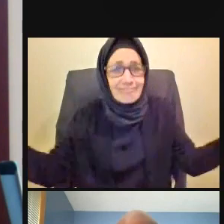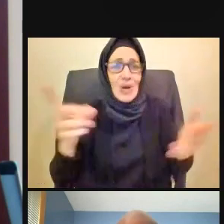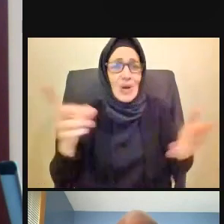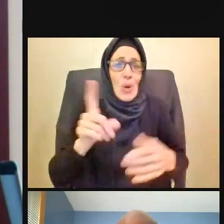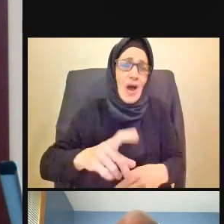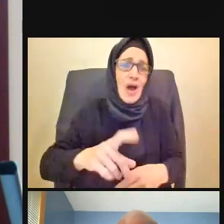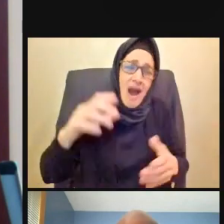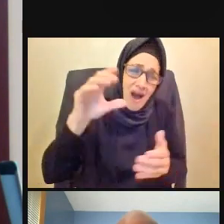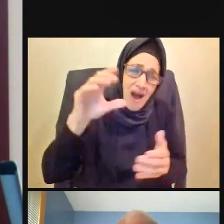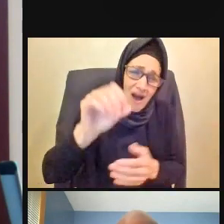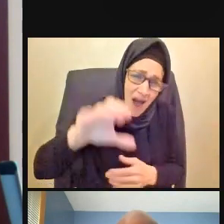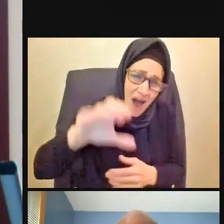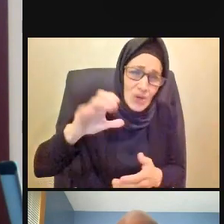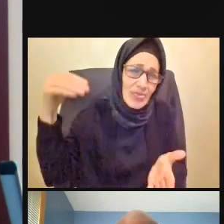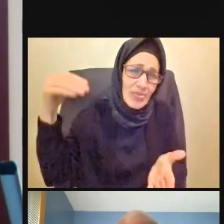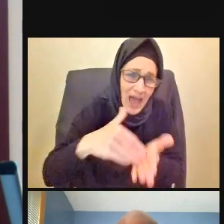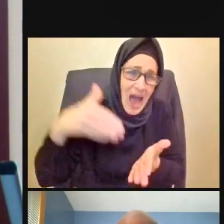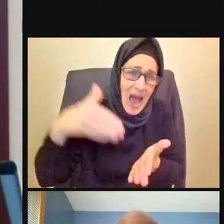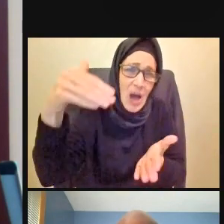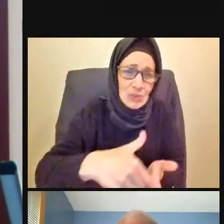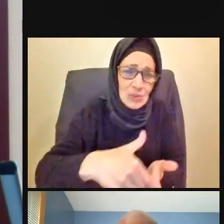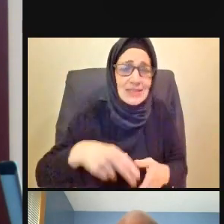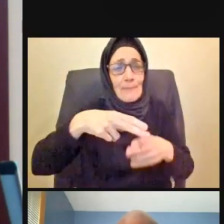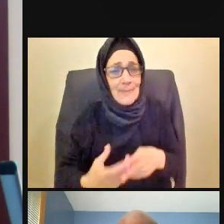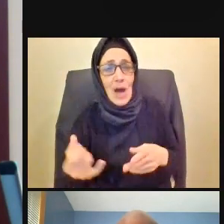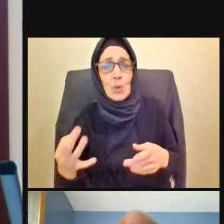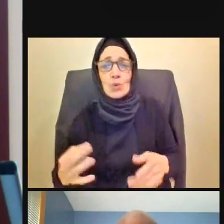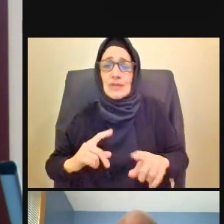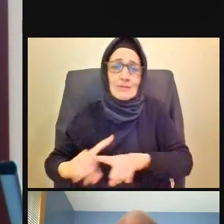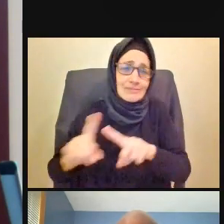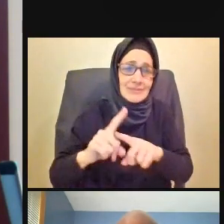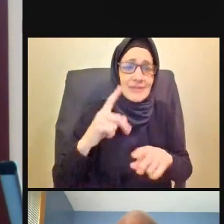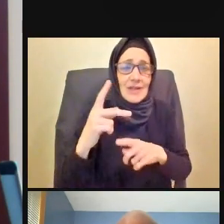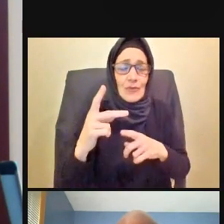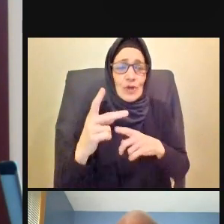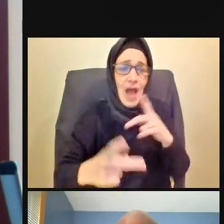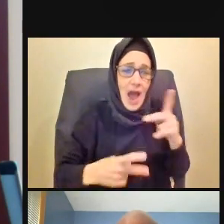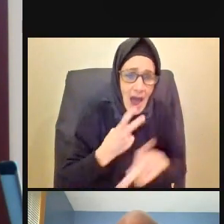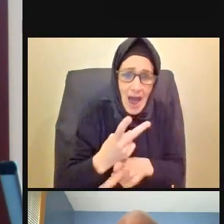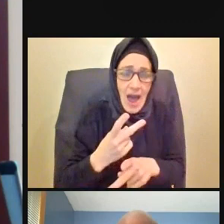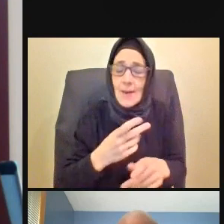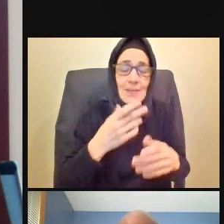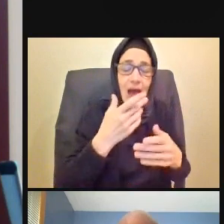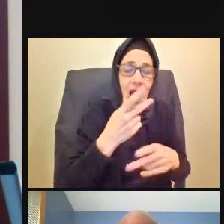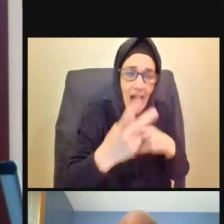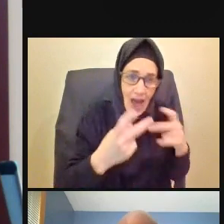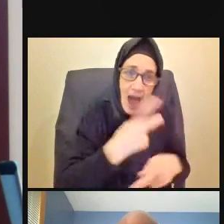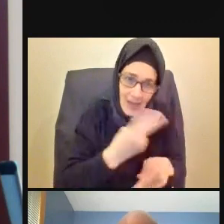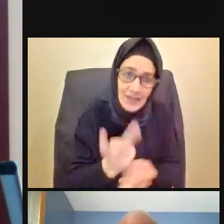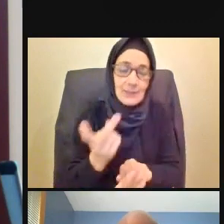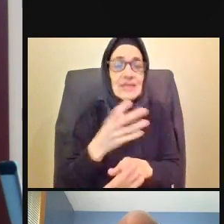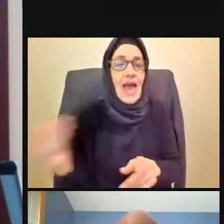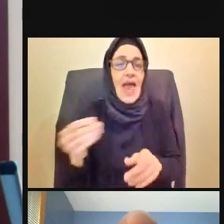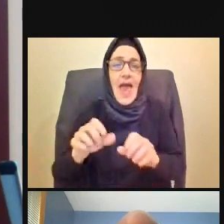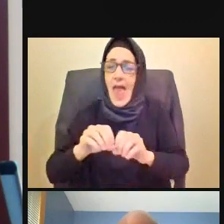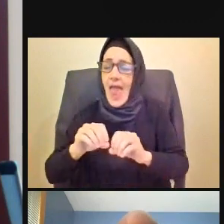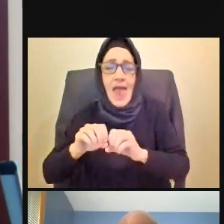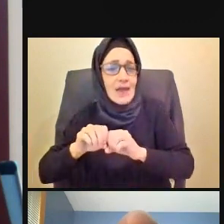and shelf-stable items, and has dispersed PPE, personal protective equipment, throughout Minneapolis and the Twin